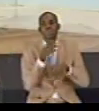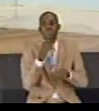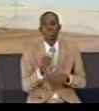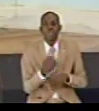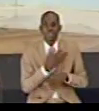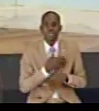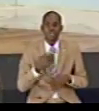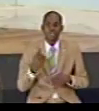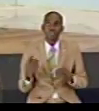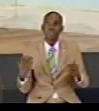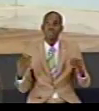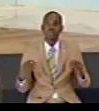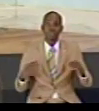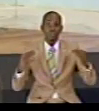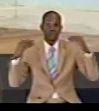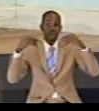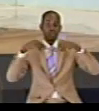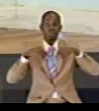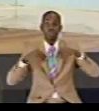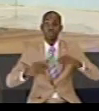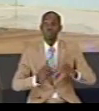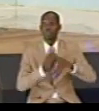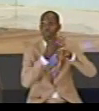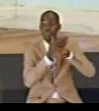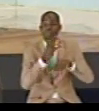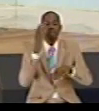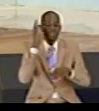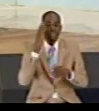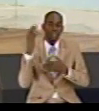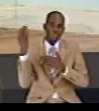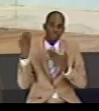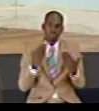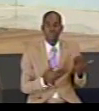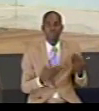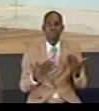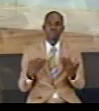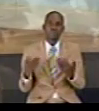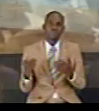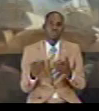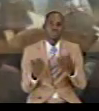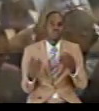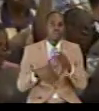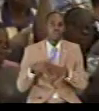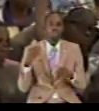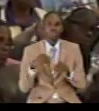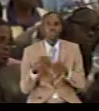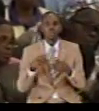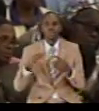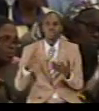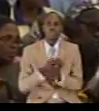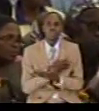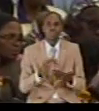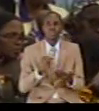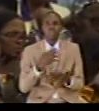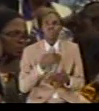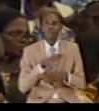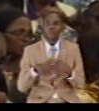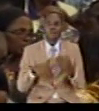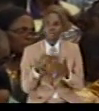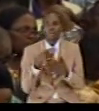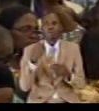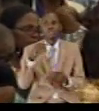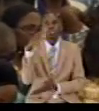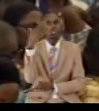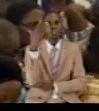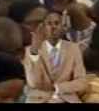hills shall break forth before you into singing. And all the trees of the field